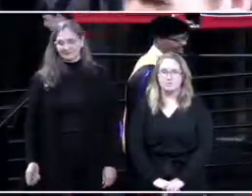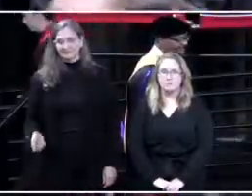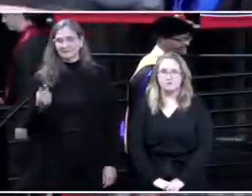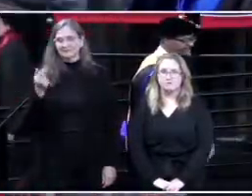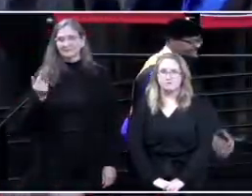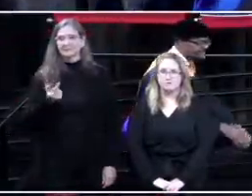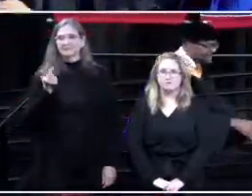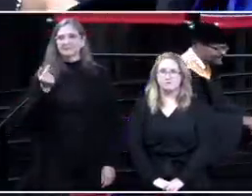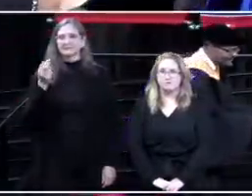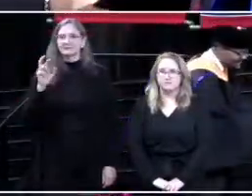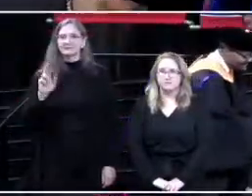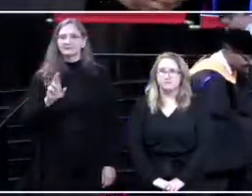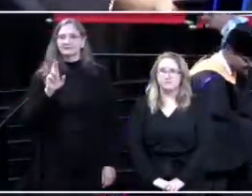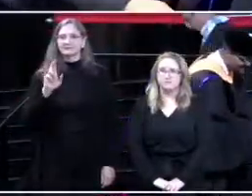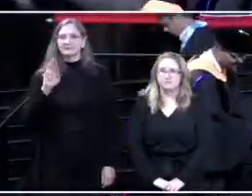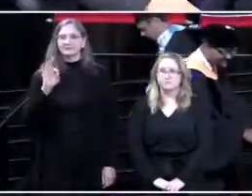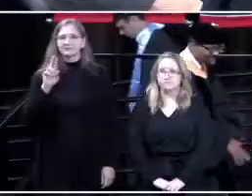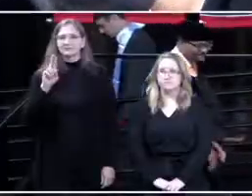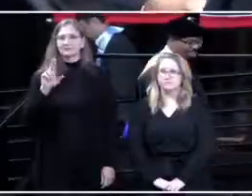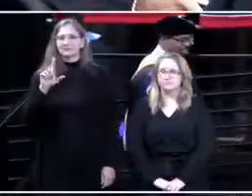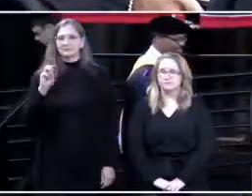Garrett Richard Folsom Hill.